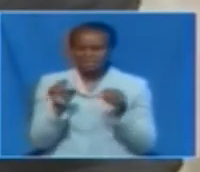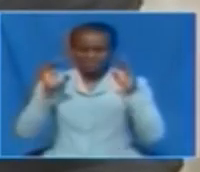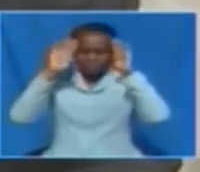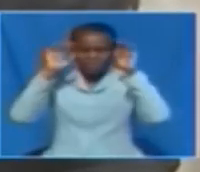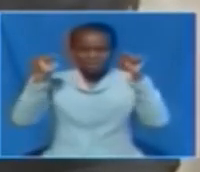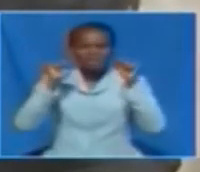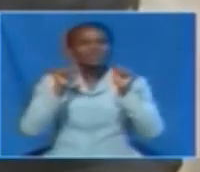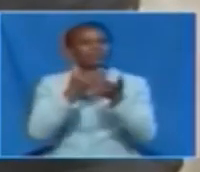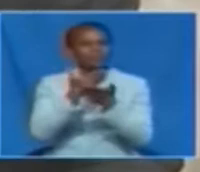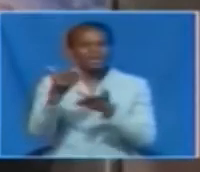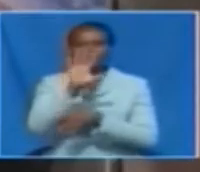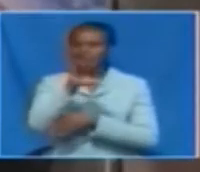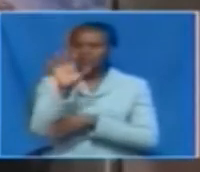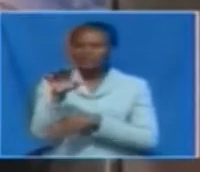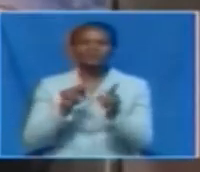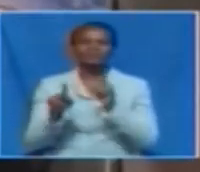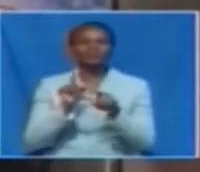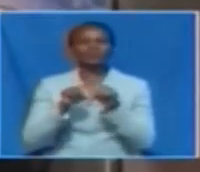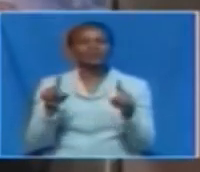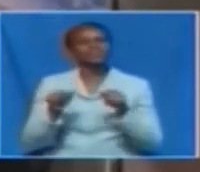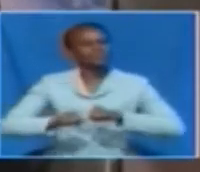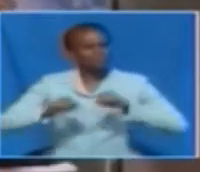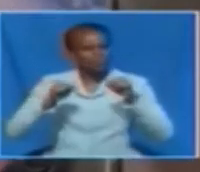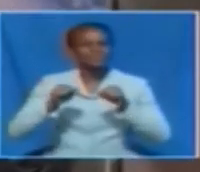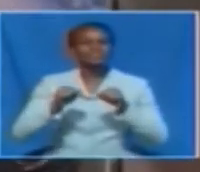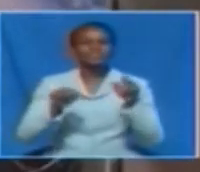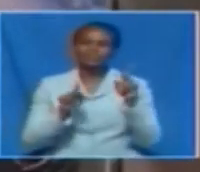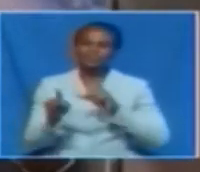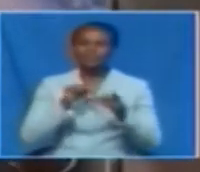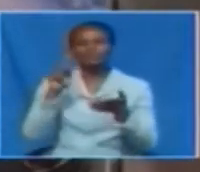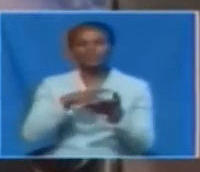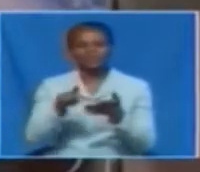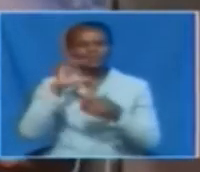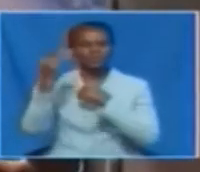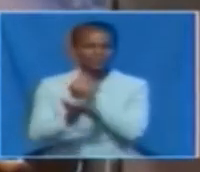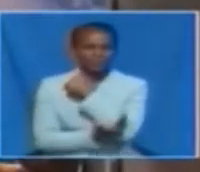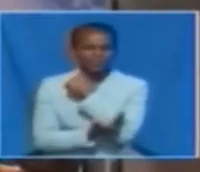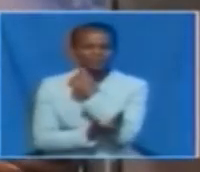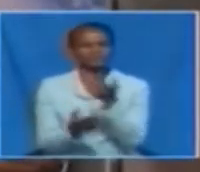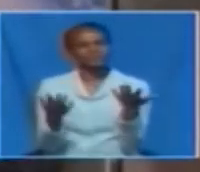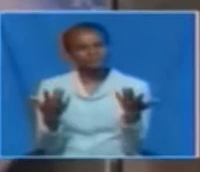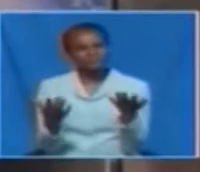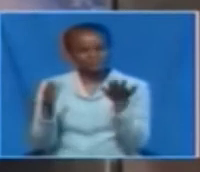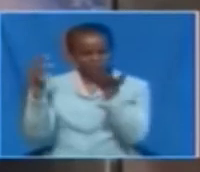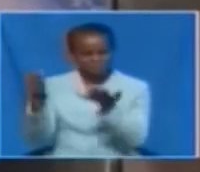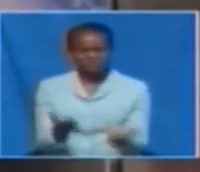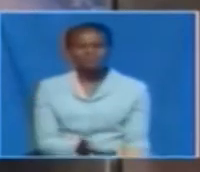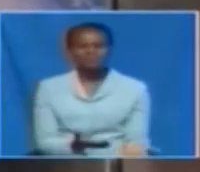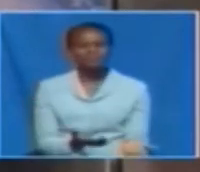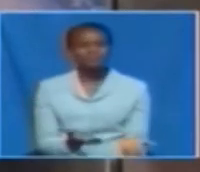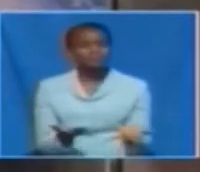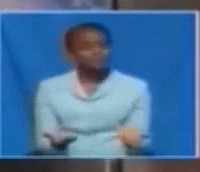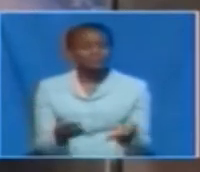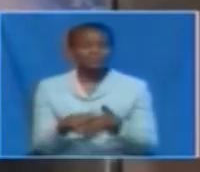buy 55 people. But these are senior people of the party, really. And when you count them, probably on both your hands, and doesn't that